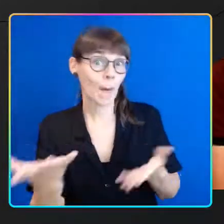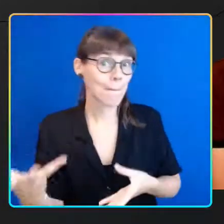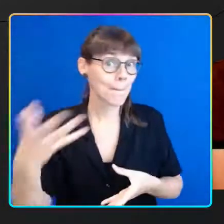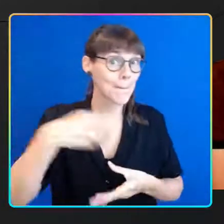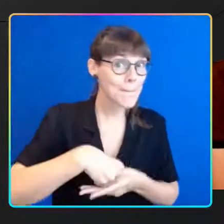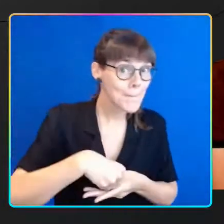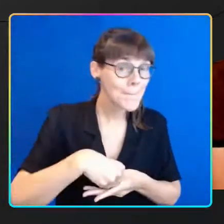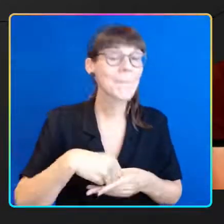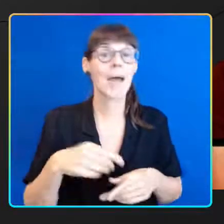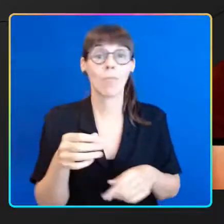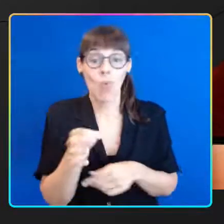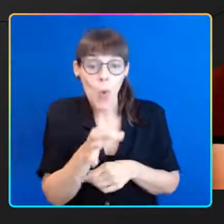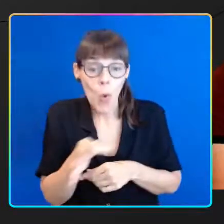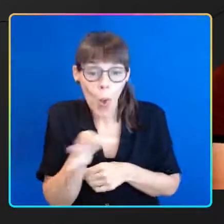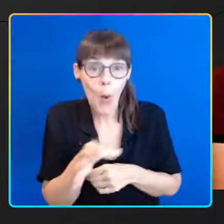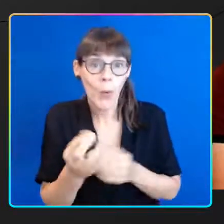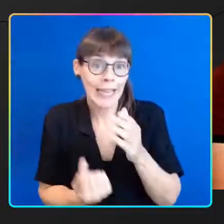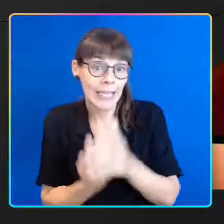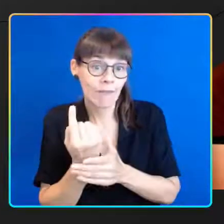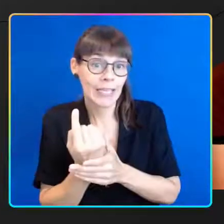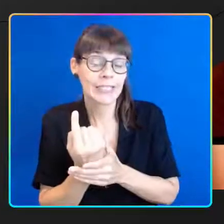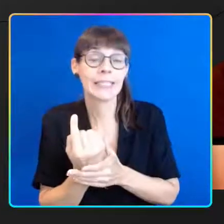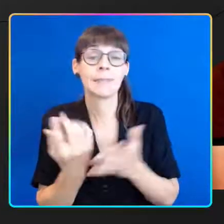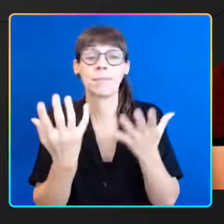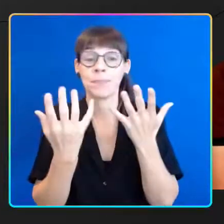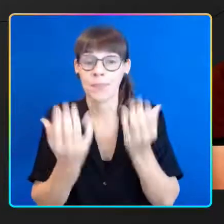local events if you go to